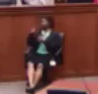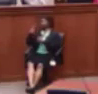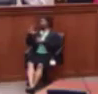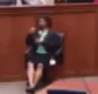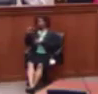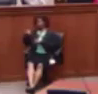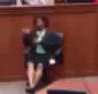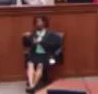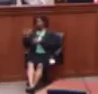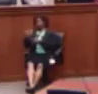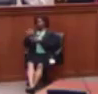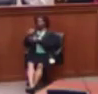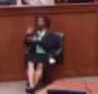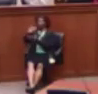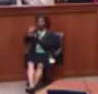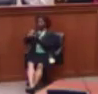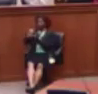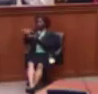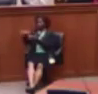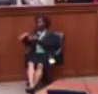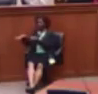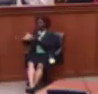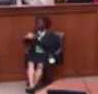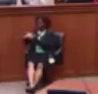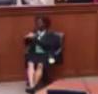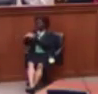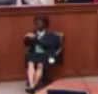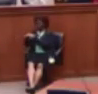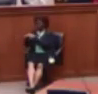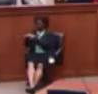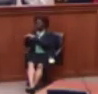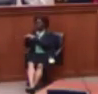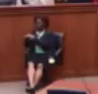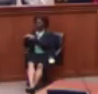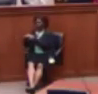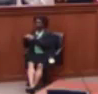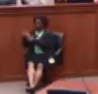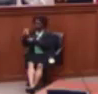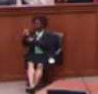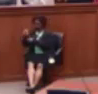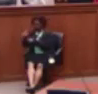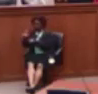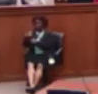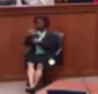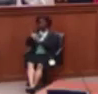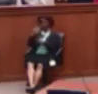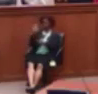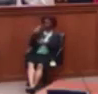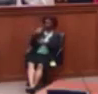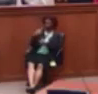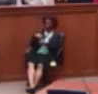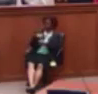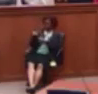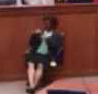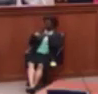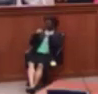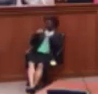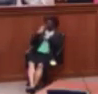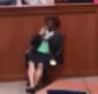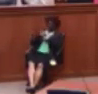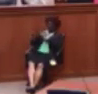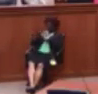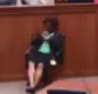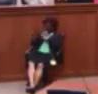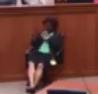lower tiered regional credentials, which has prompted us to, let's go look at Jumpstart, let's go get feedback from the field. And that's